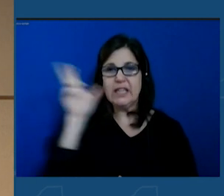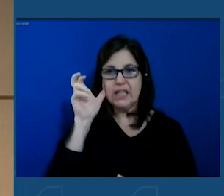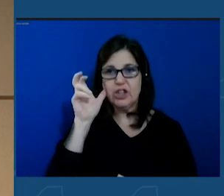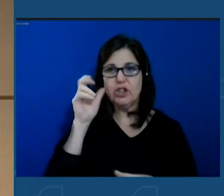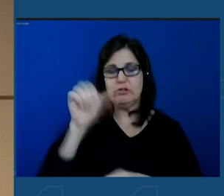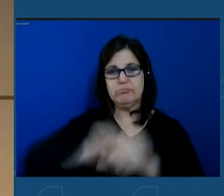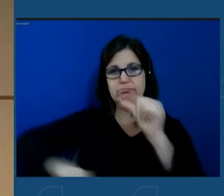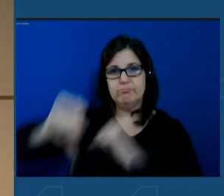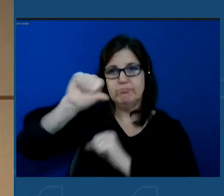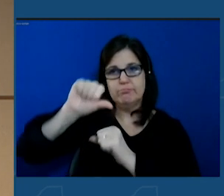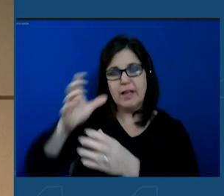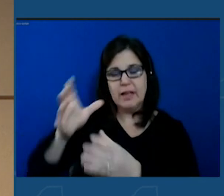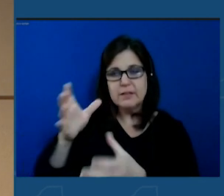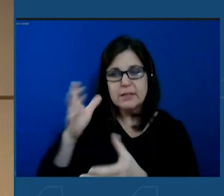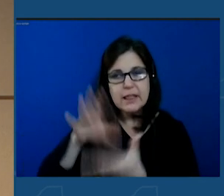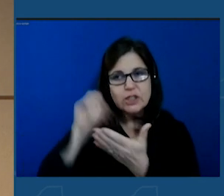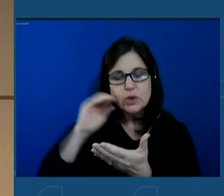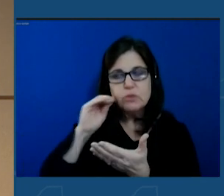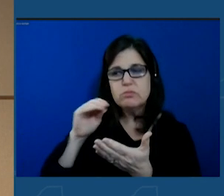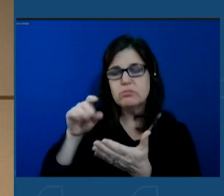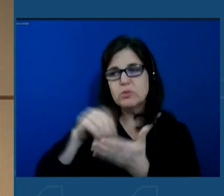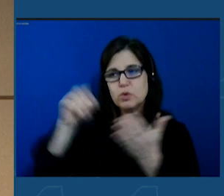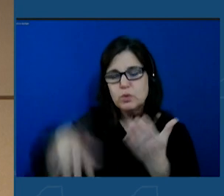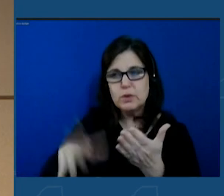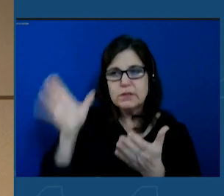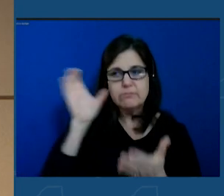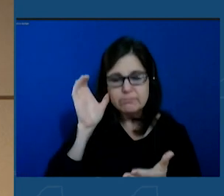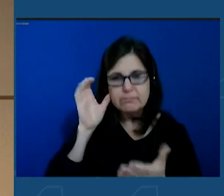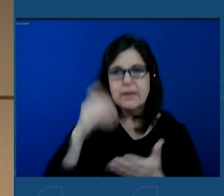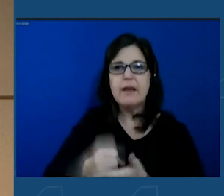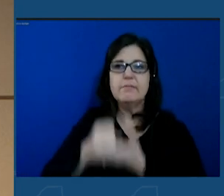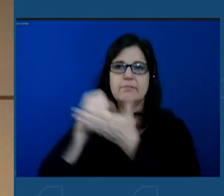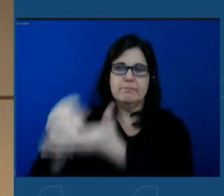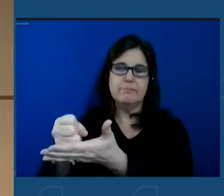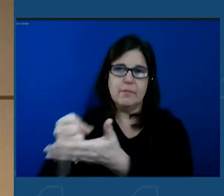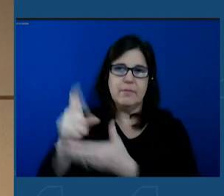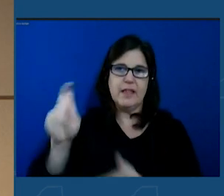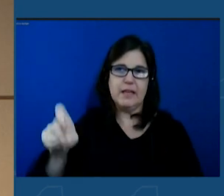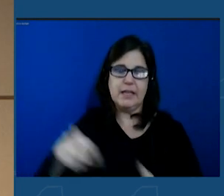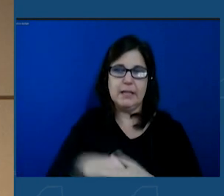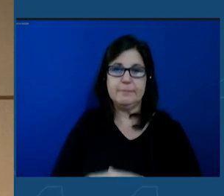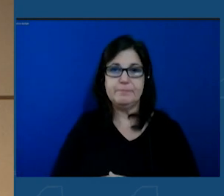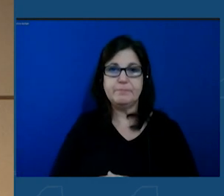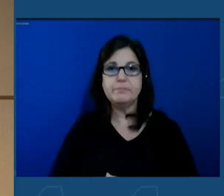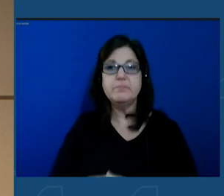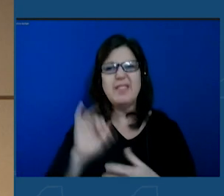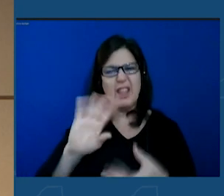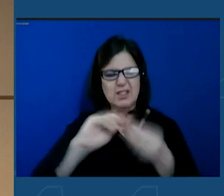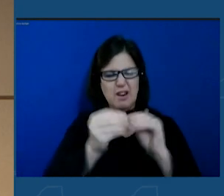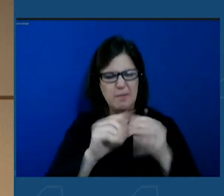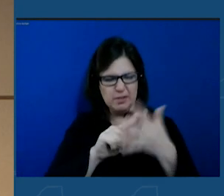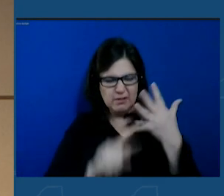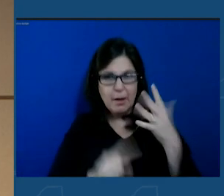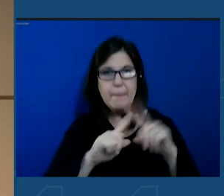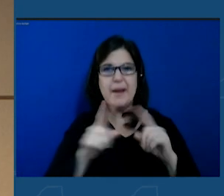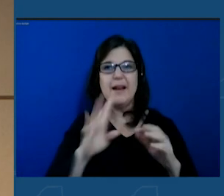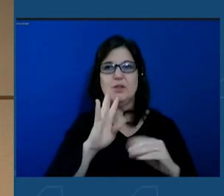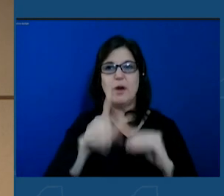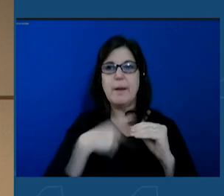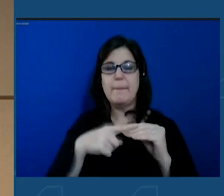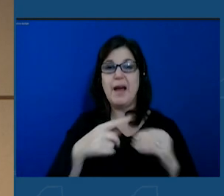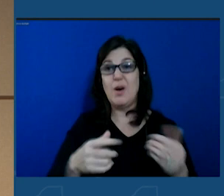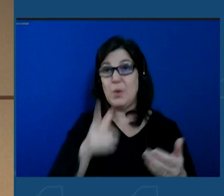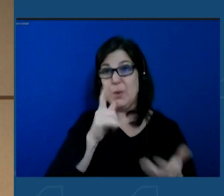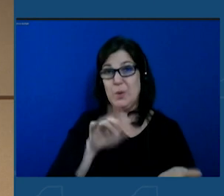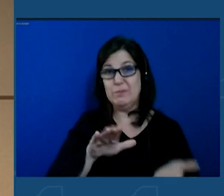they deserve. Those are the numbers. Now let's talk about the lives lost. I've spent my